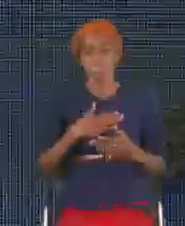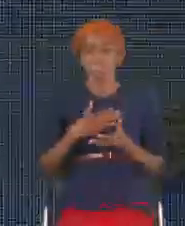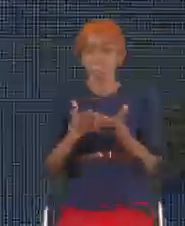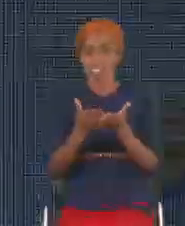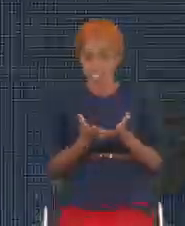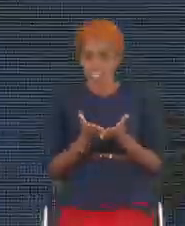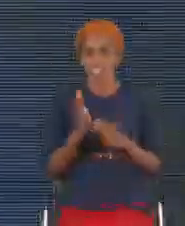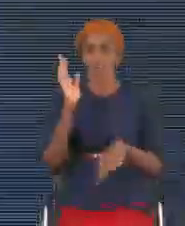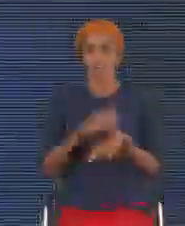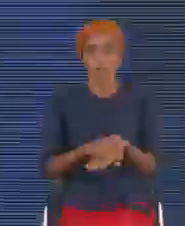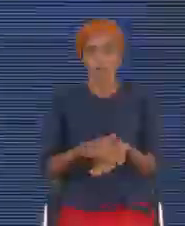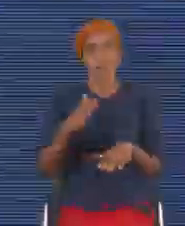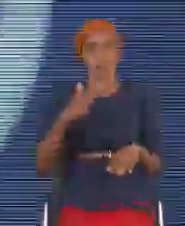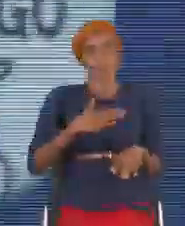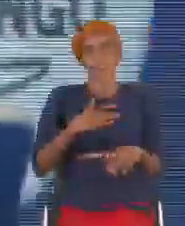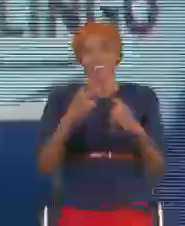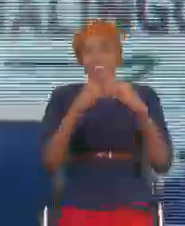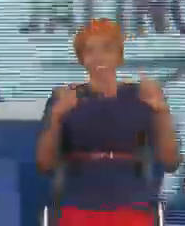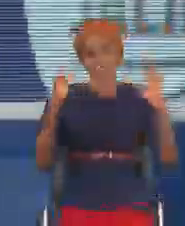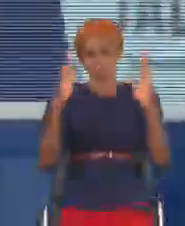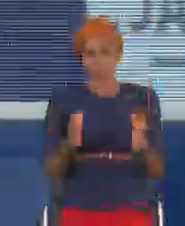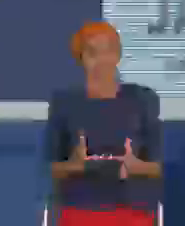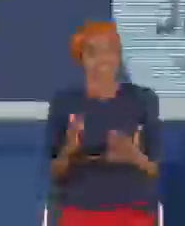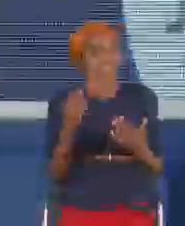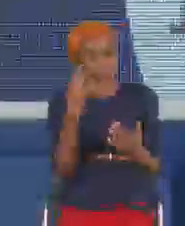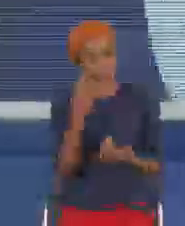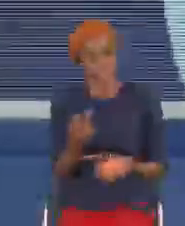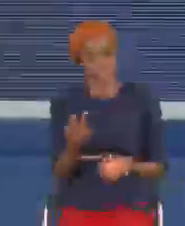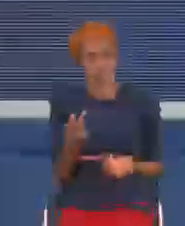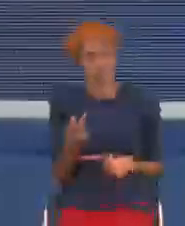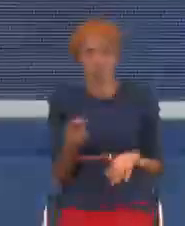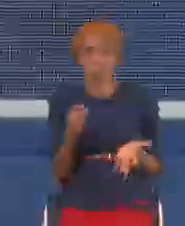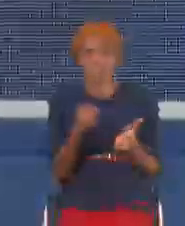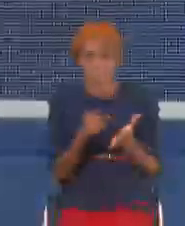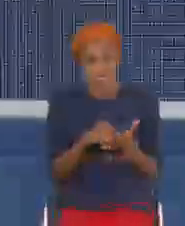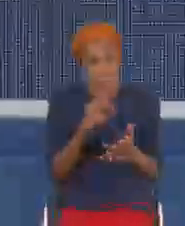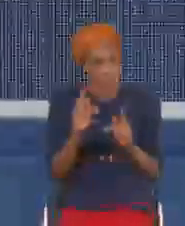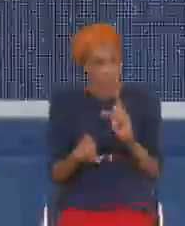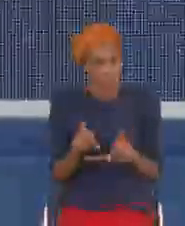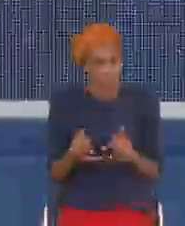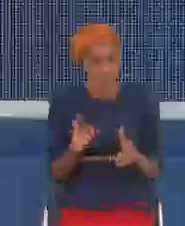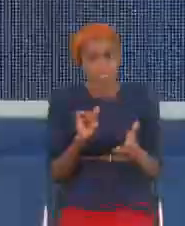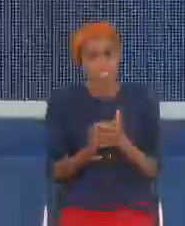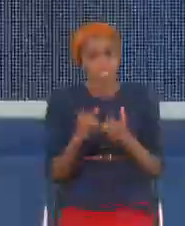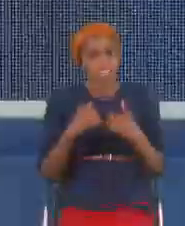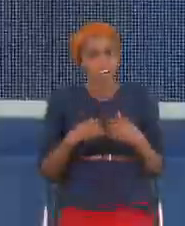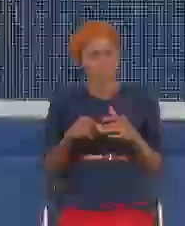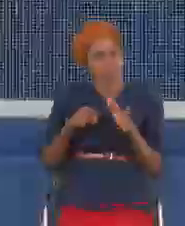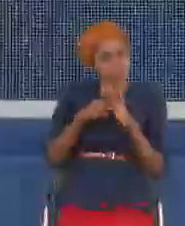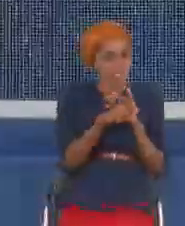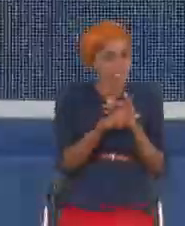upon mine enemies. You see, those people that have the